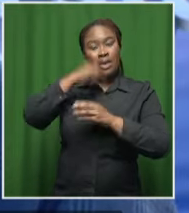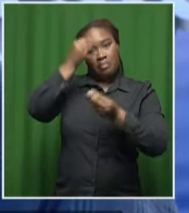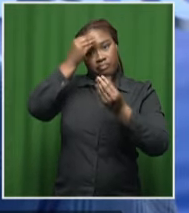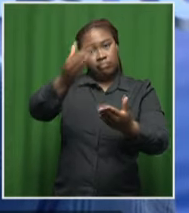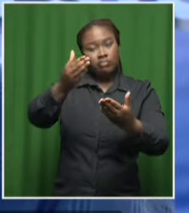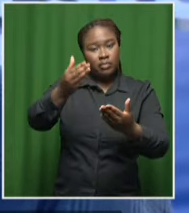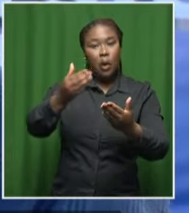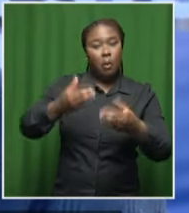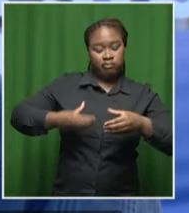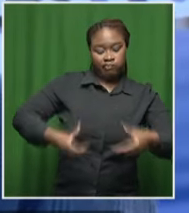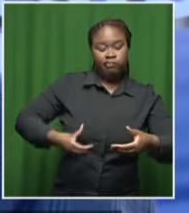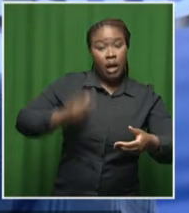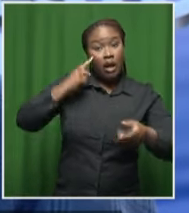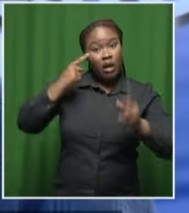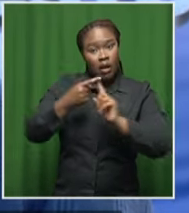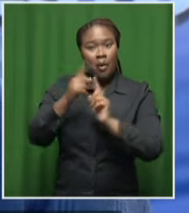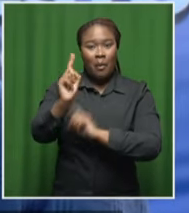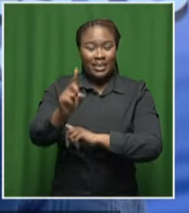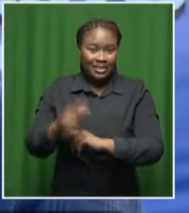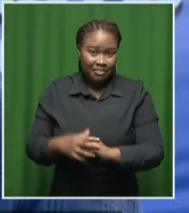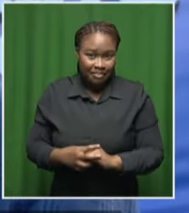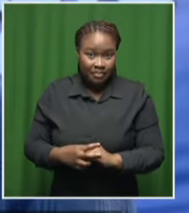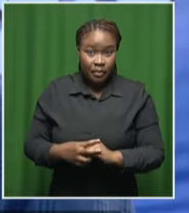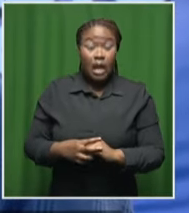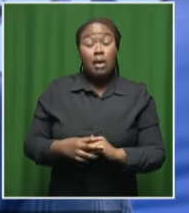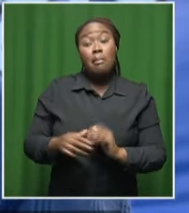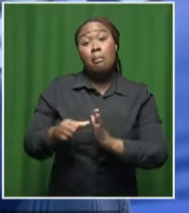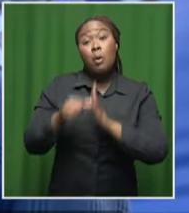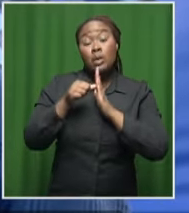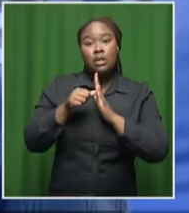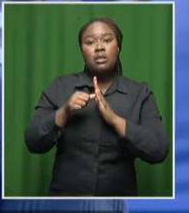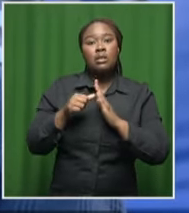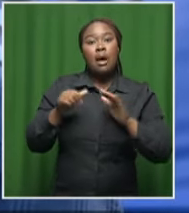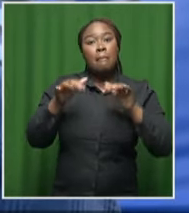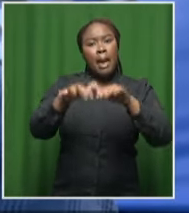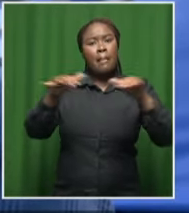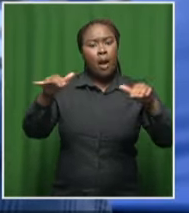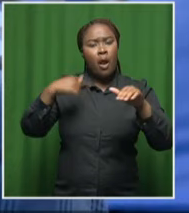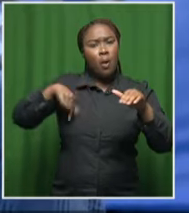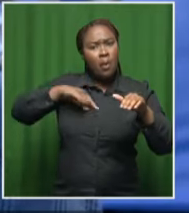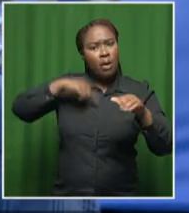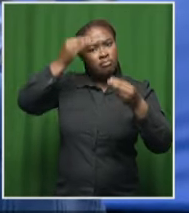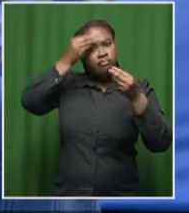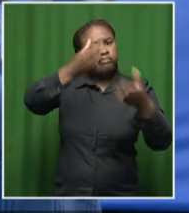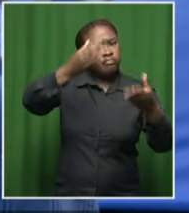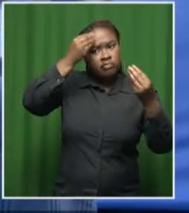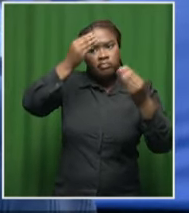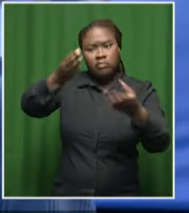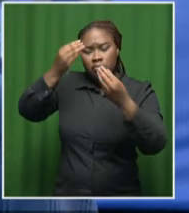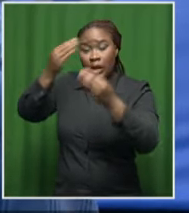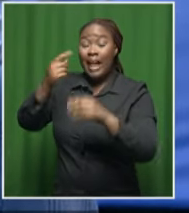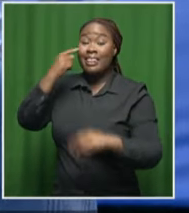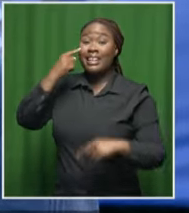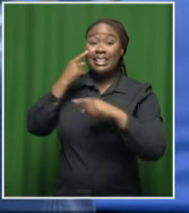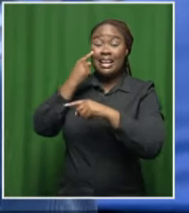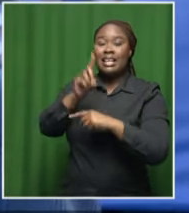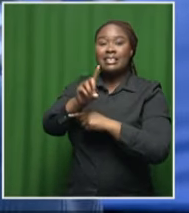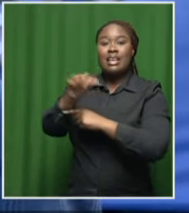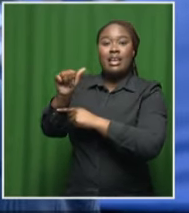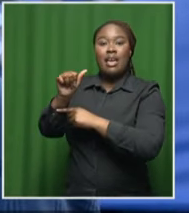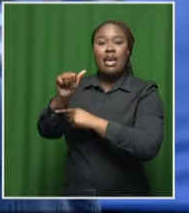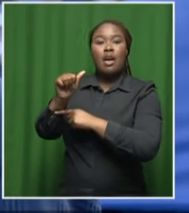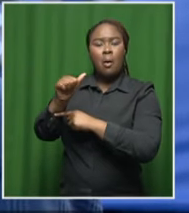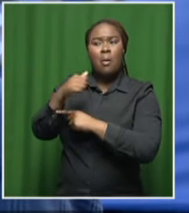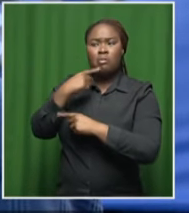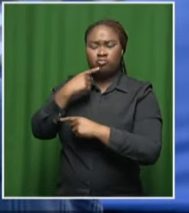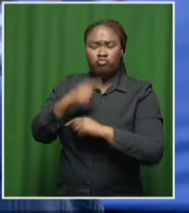So it depends on how you send the message to the people out there. And I think what the DA is trying to do is to say, we're